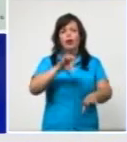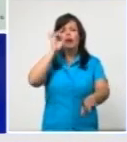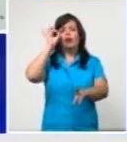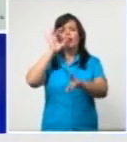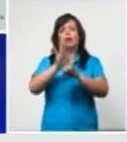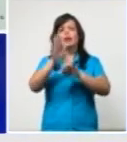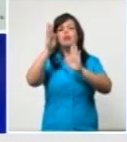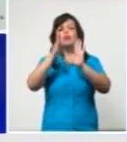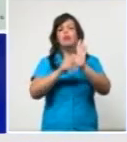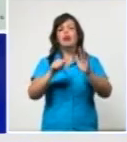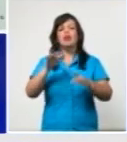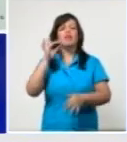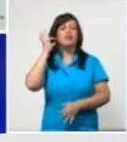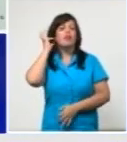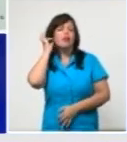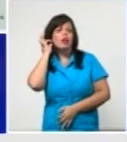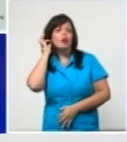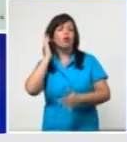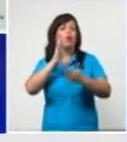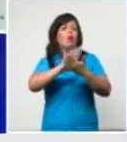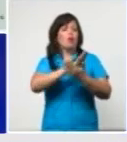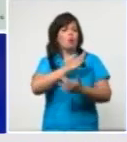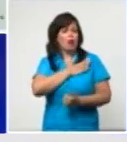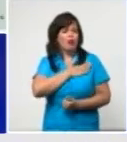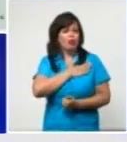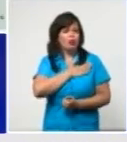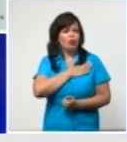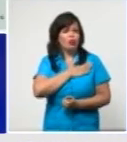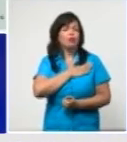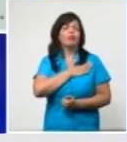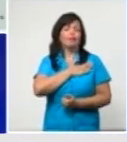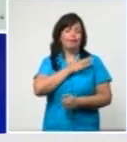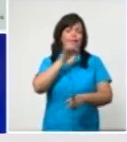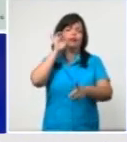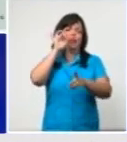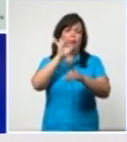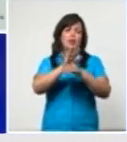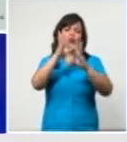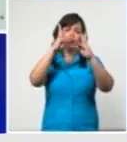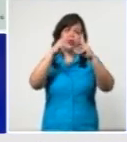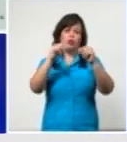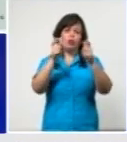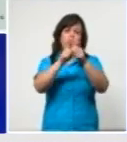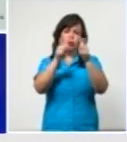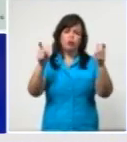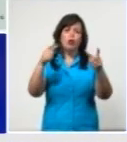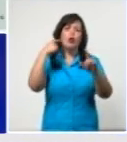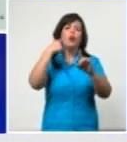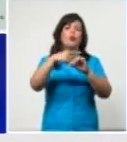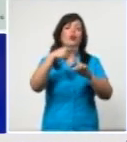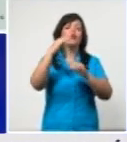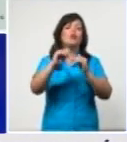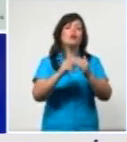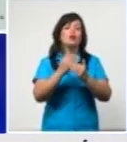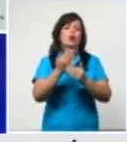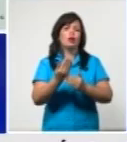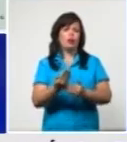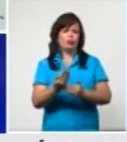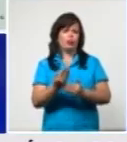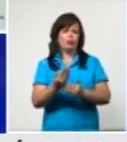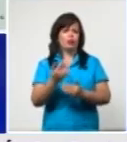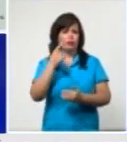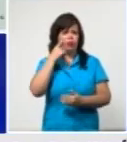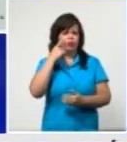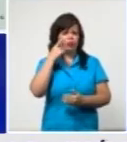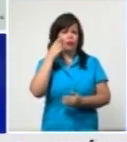And currently, and starting as in February, March, it's been gaining